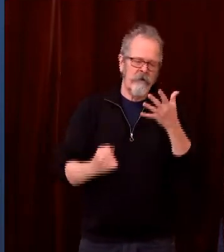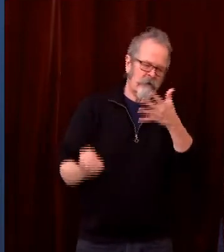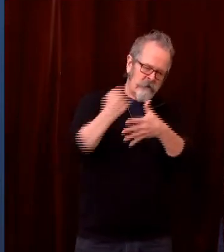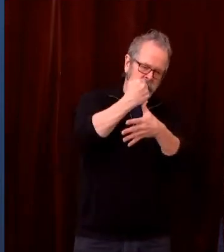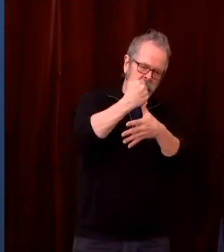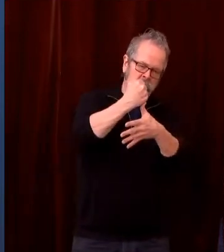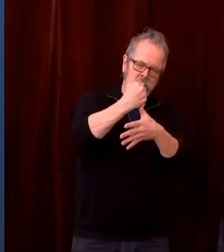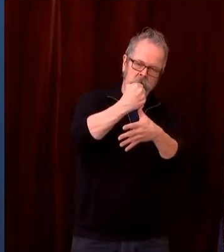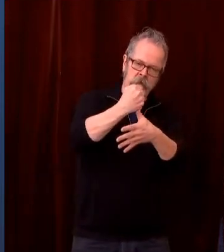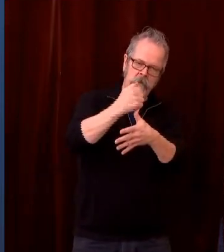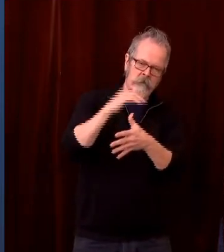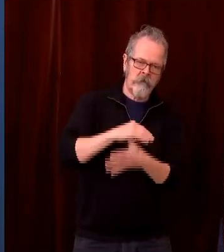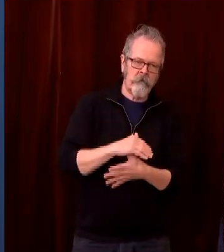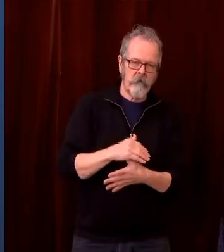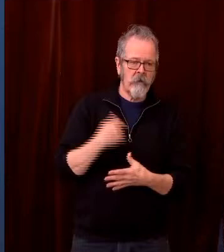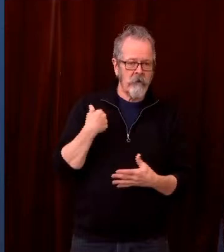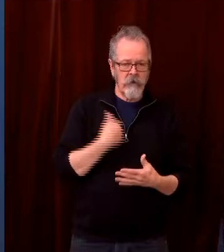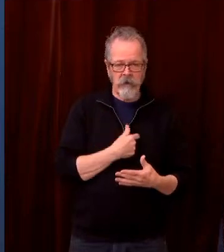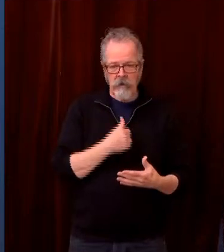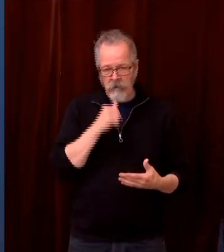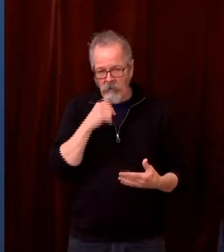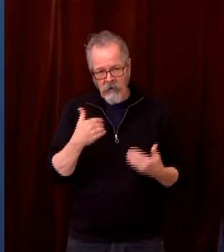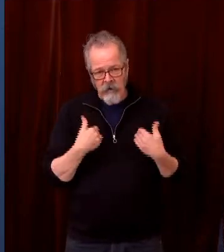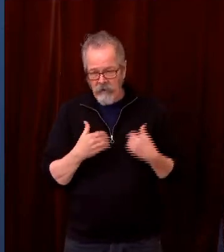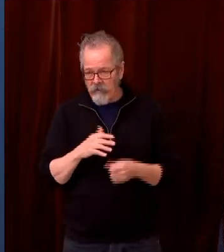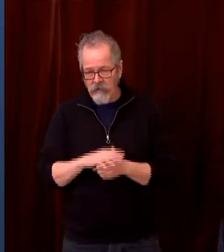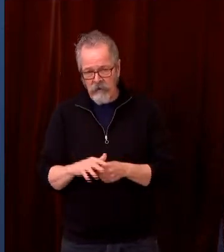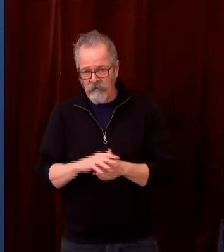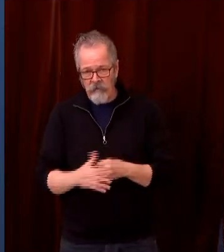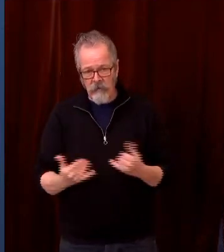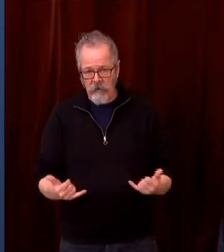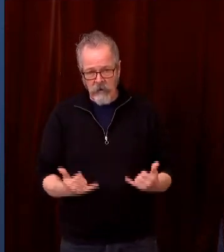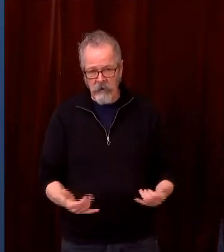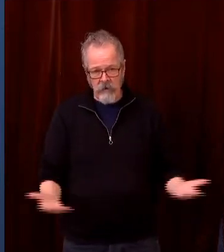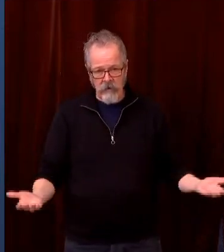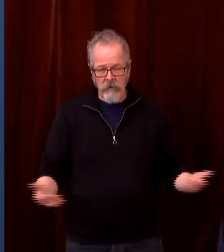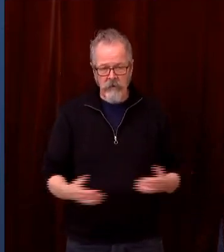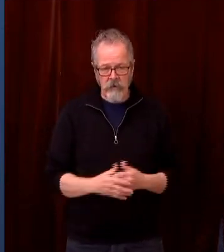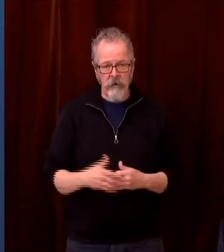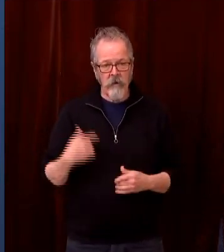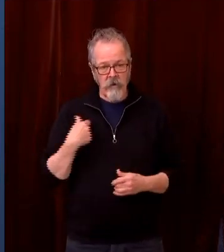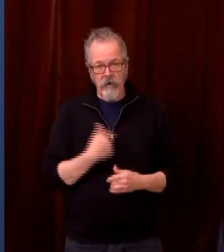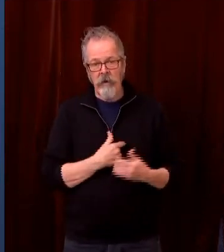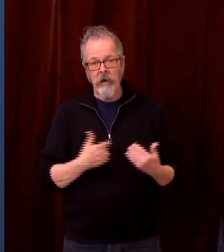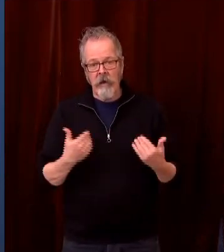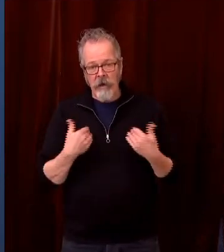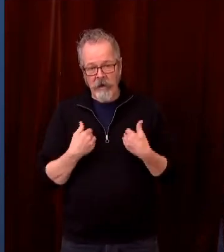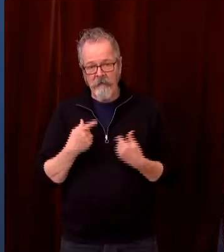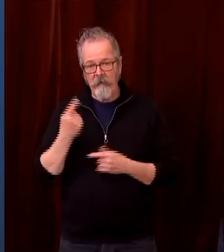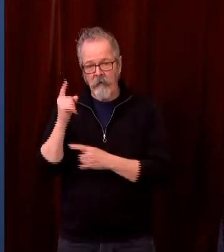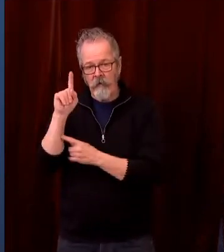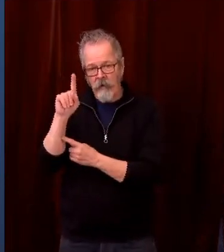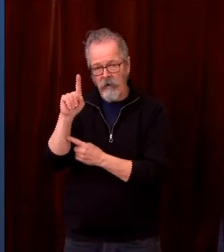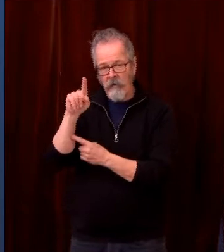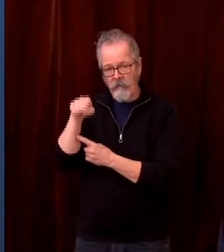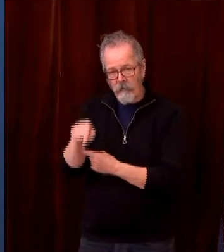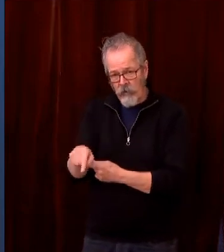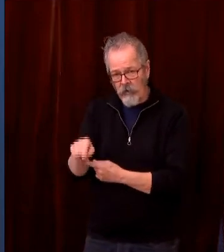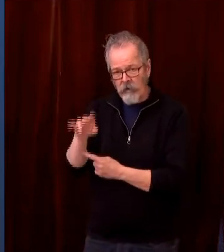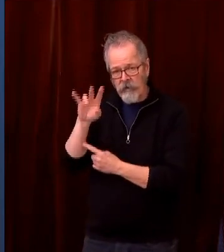There's 1.7 million people in that category of over 65 or over 50 in congregate